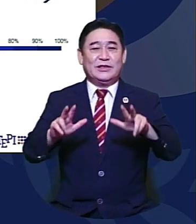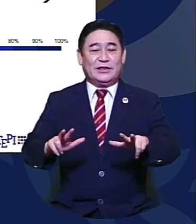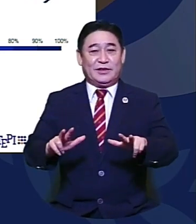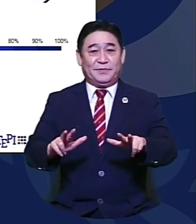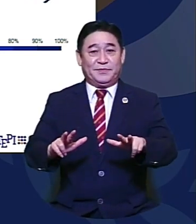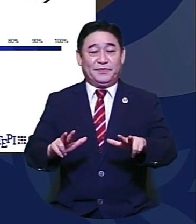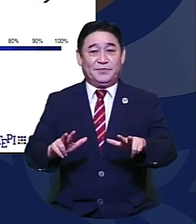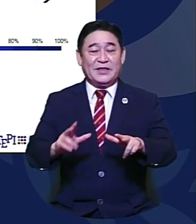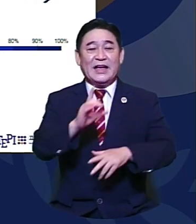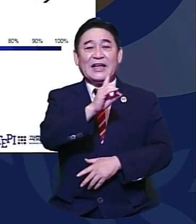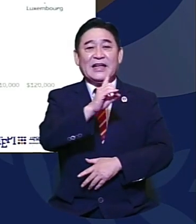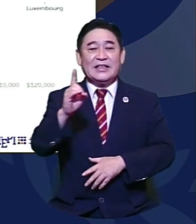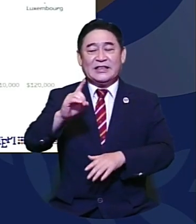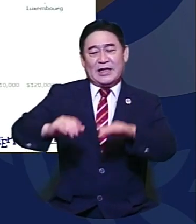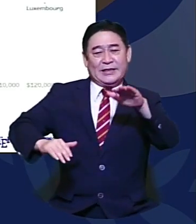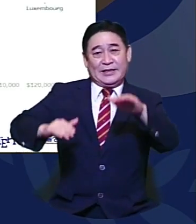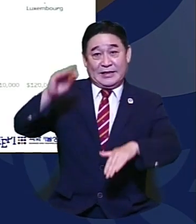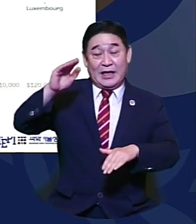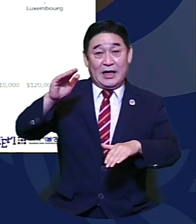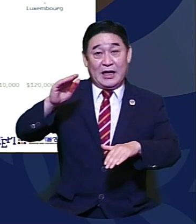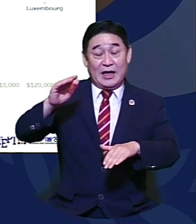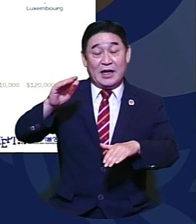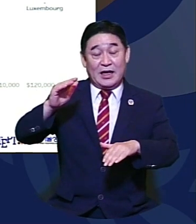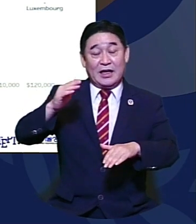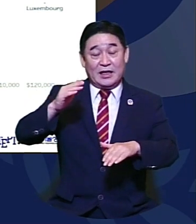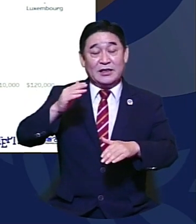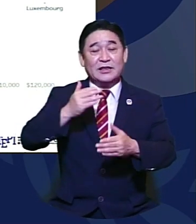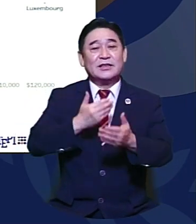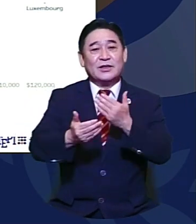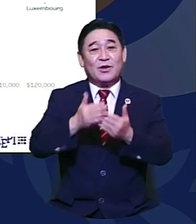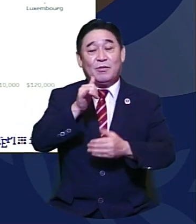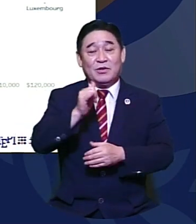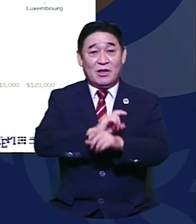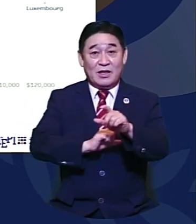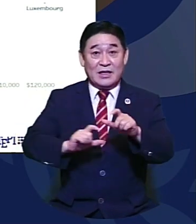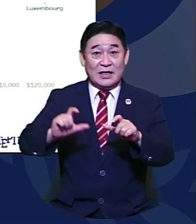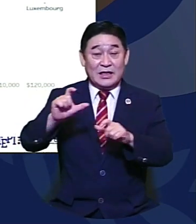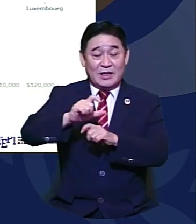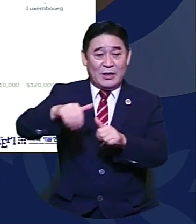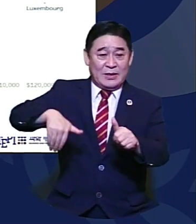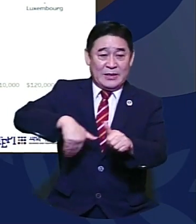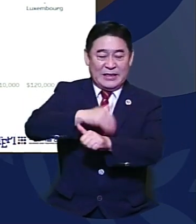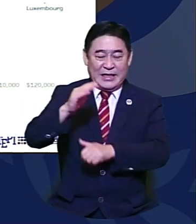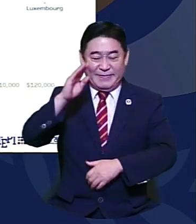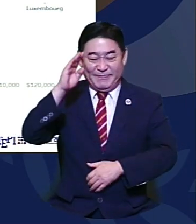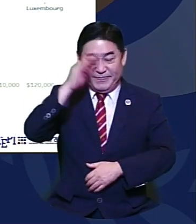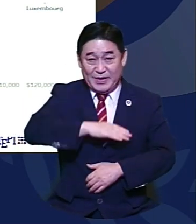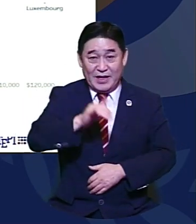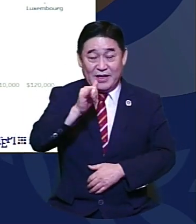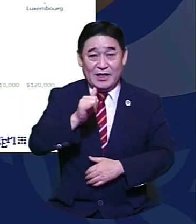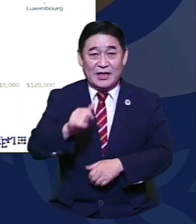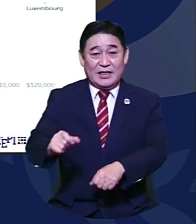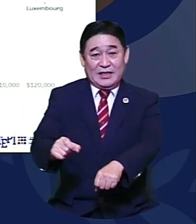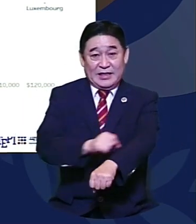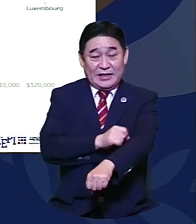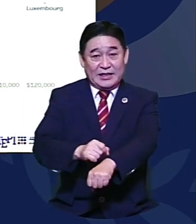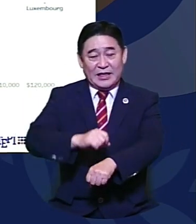digital divide. Even worse, the burden, especially the financial